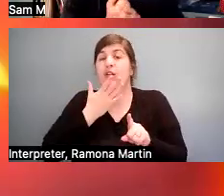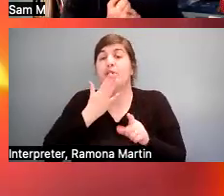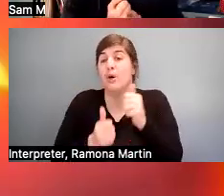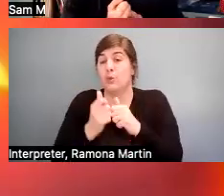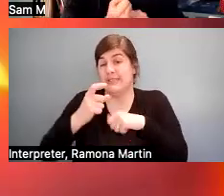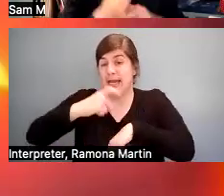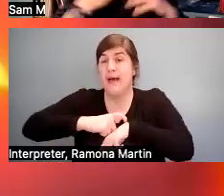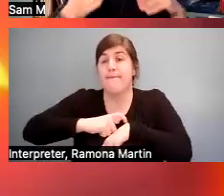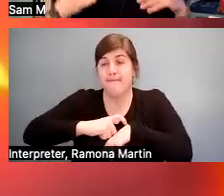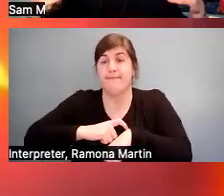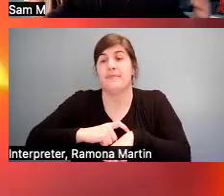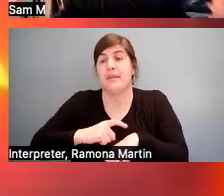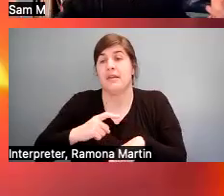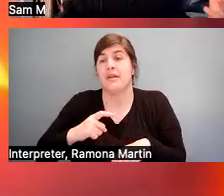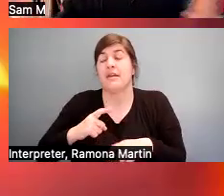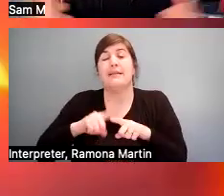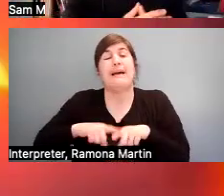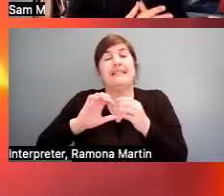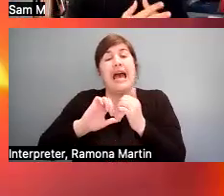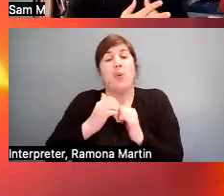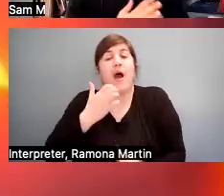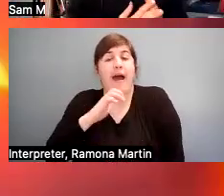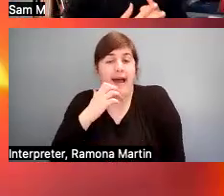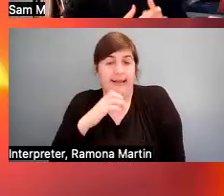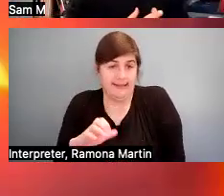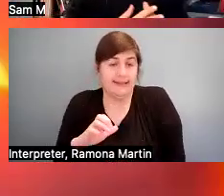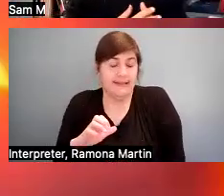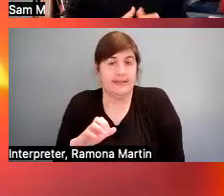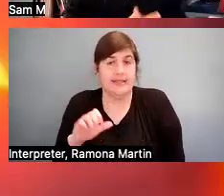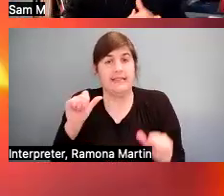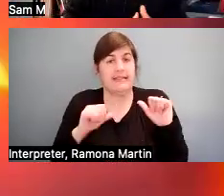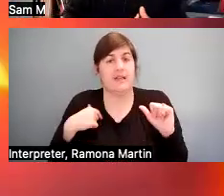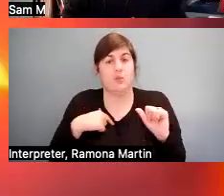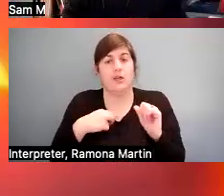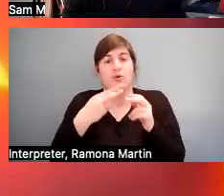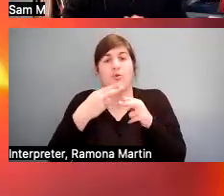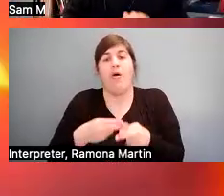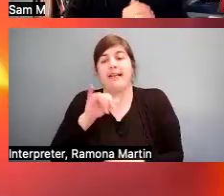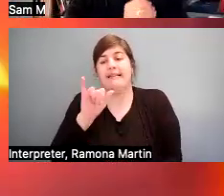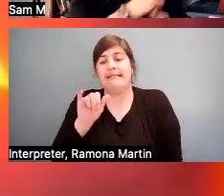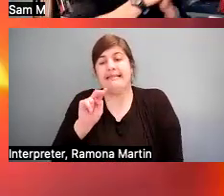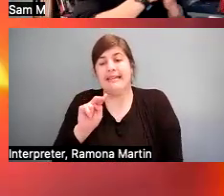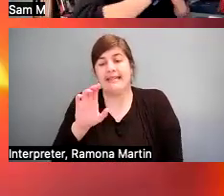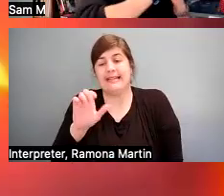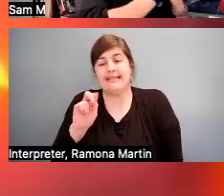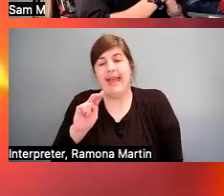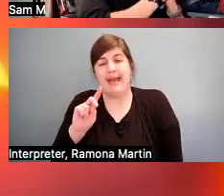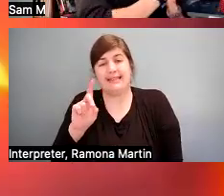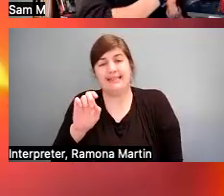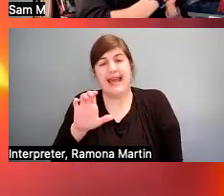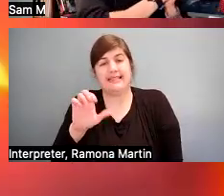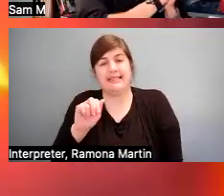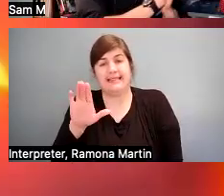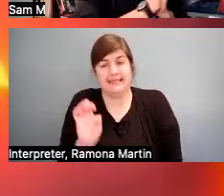of lava is due to how hot it is. So this is something in science we call incandescence. And